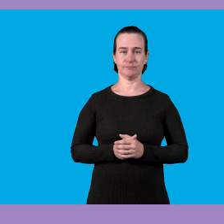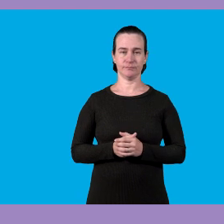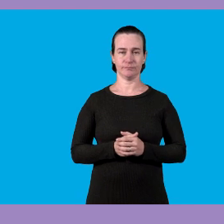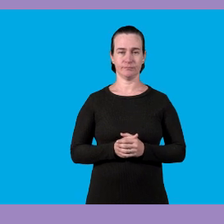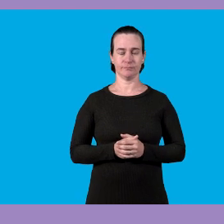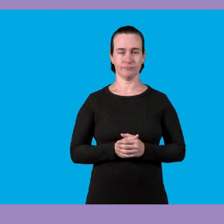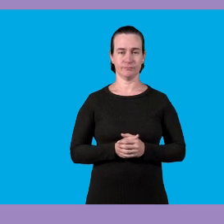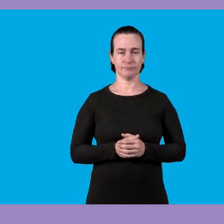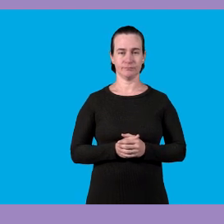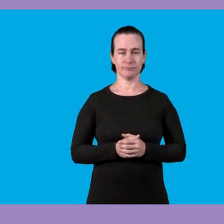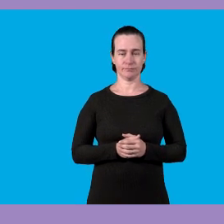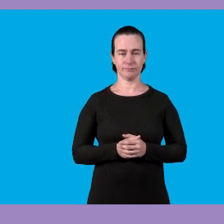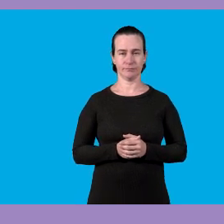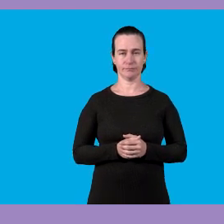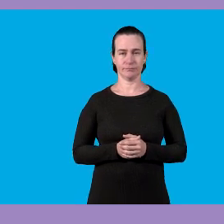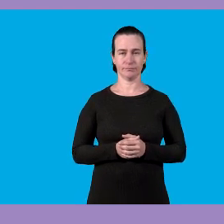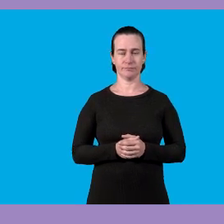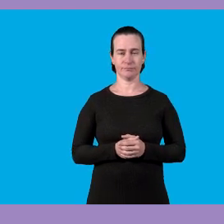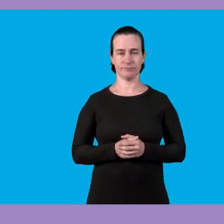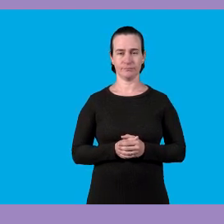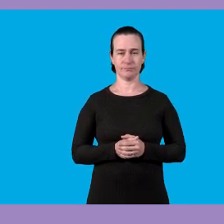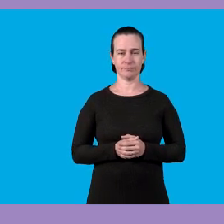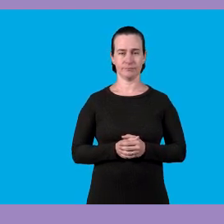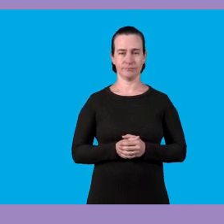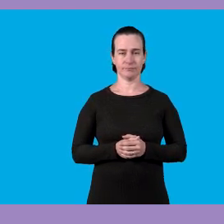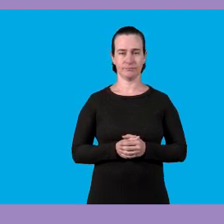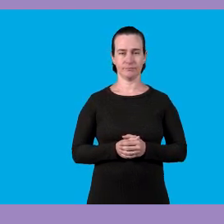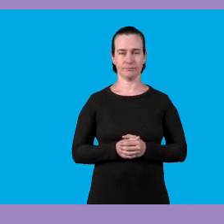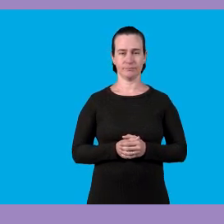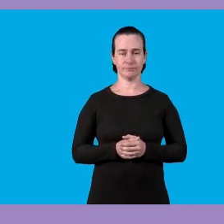All angles are equal.